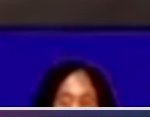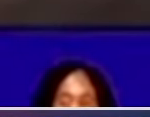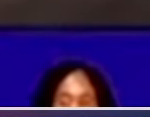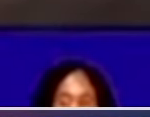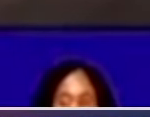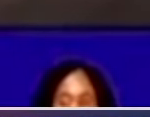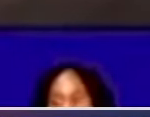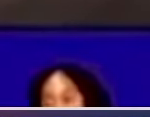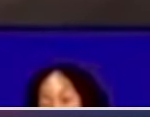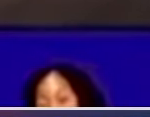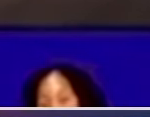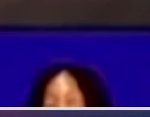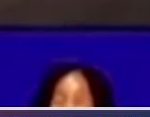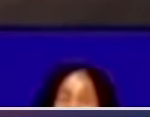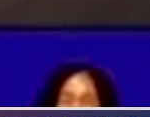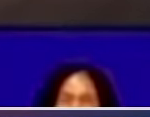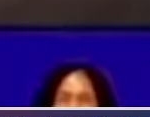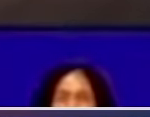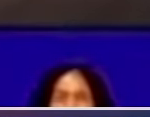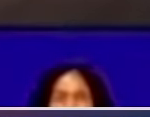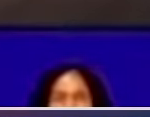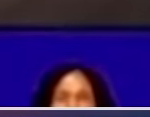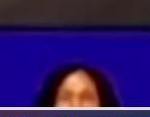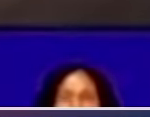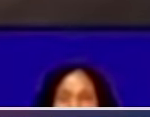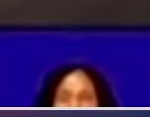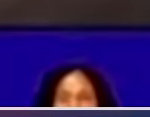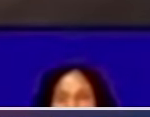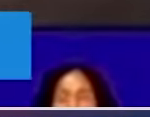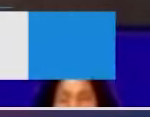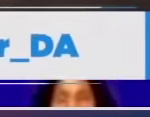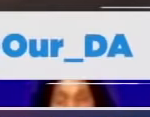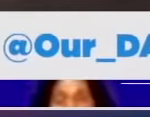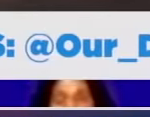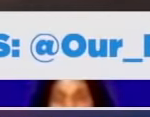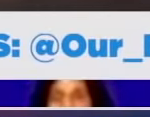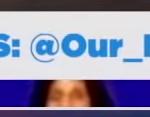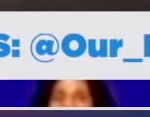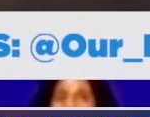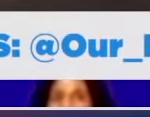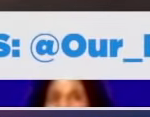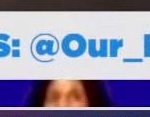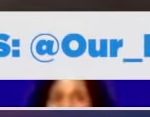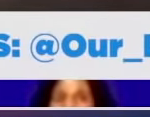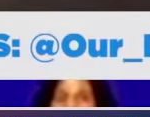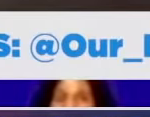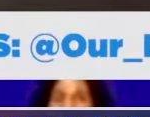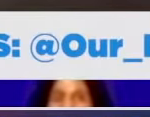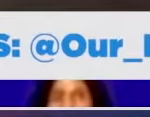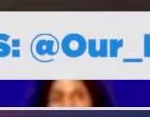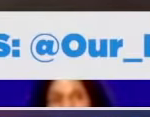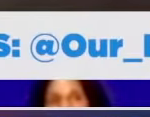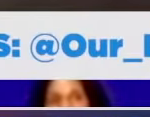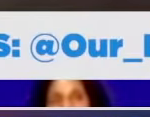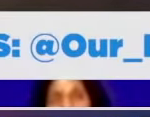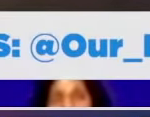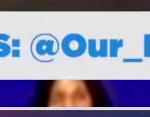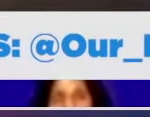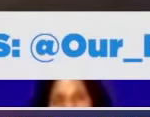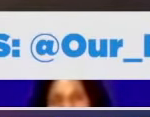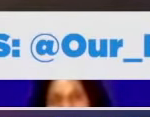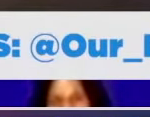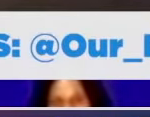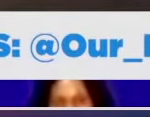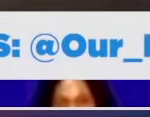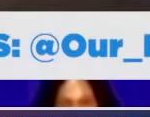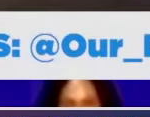Or are you going to be content to see out your presidency and your term of office as the